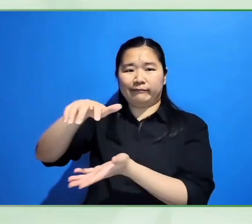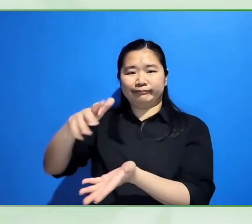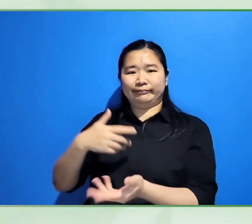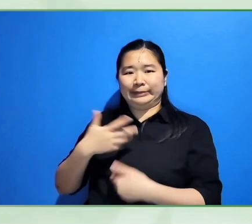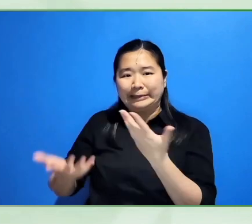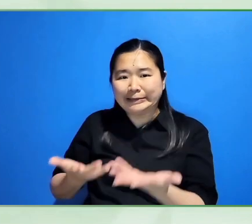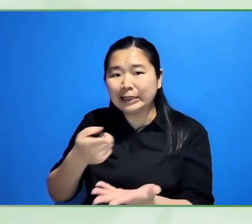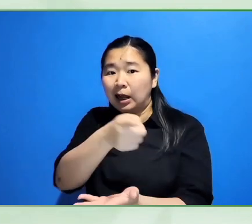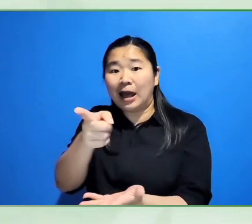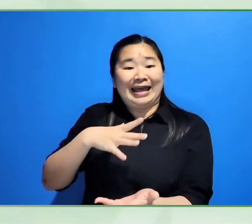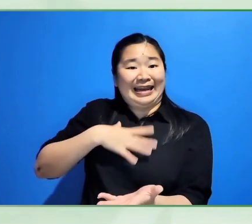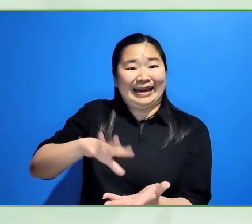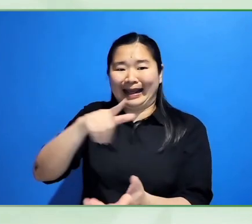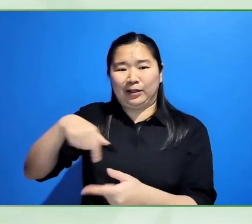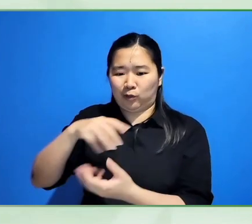can be reused.